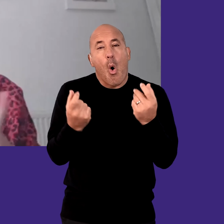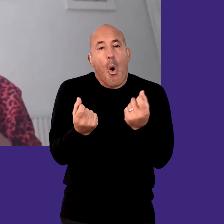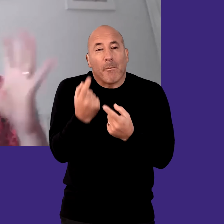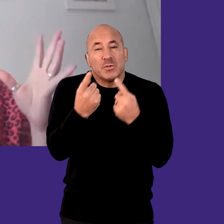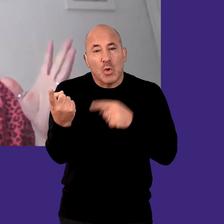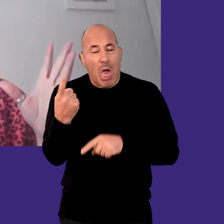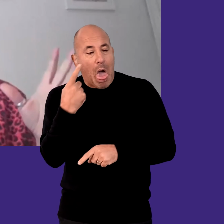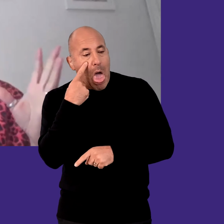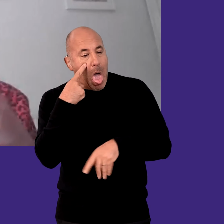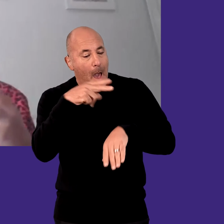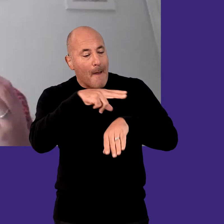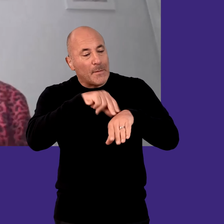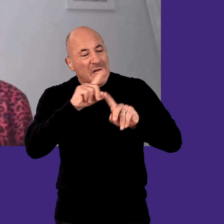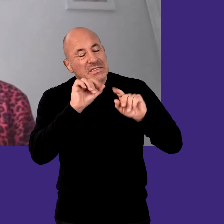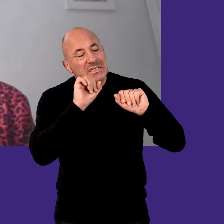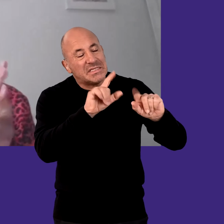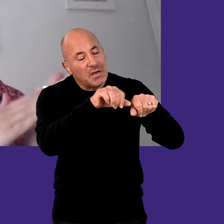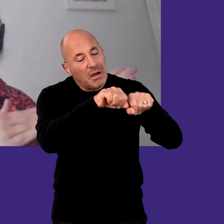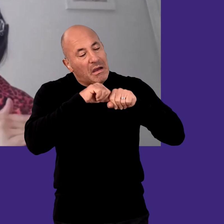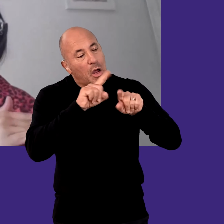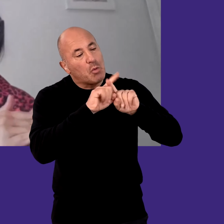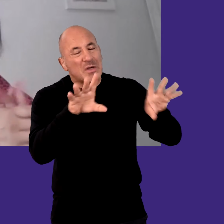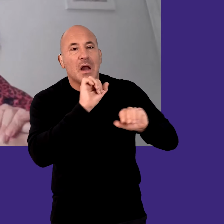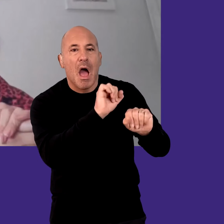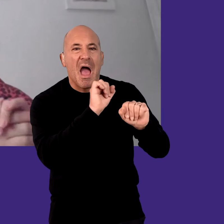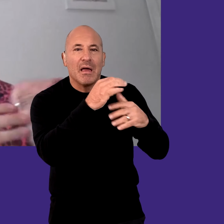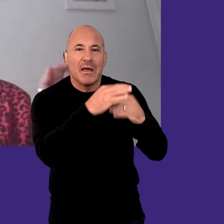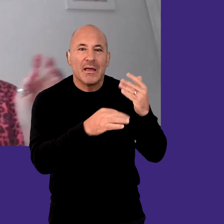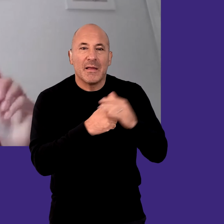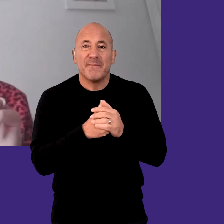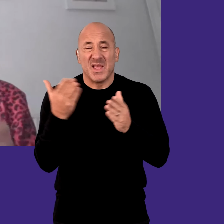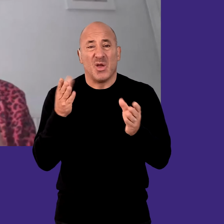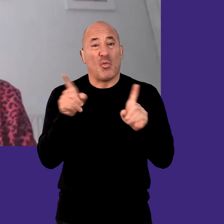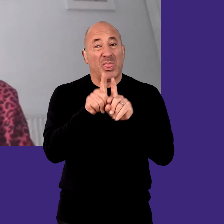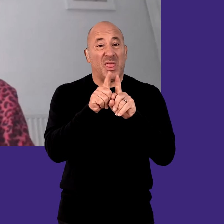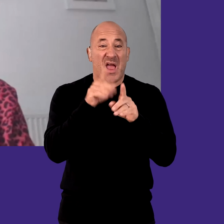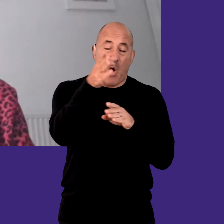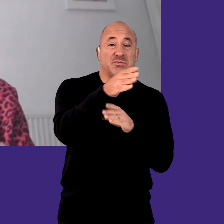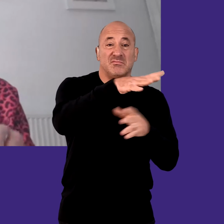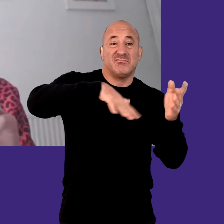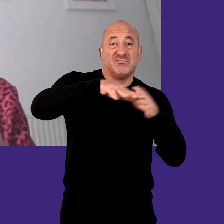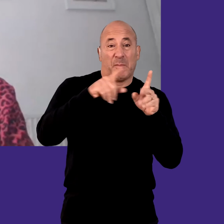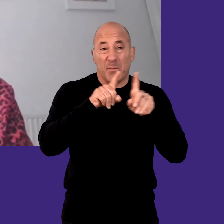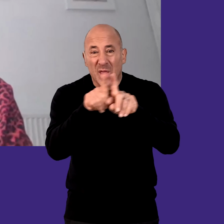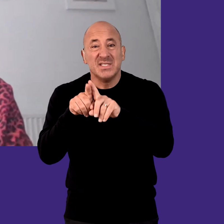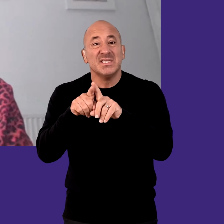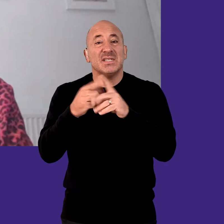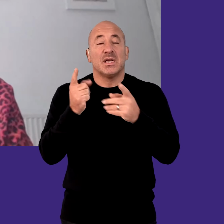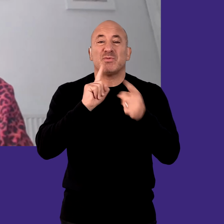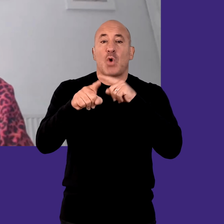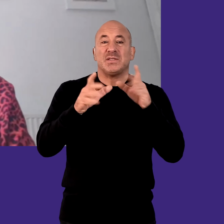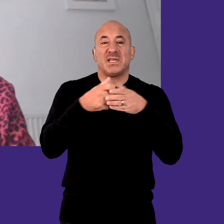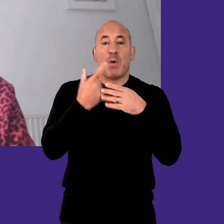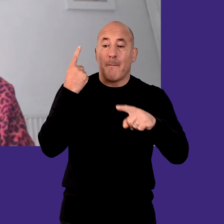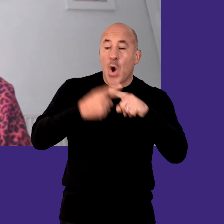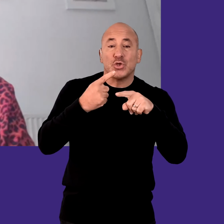But we just gave as much opportunity for him to experience the policing side as possible. He went out on patrols in neighbourhoods. He went out